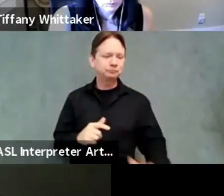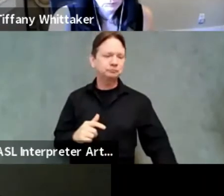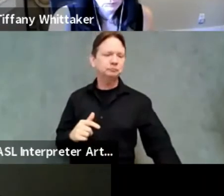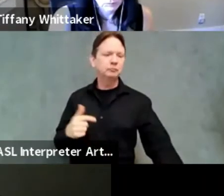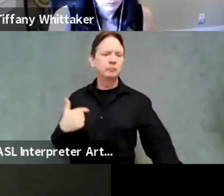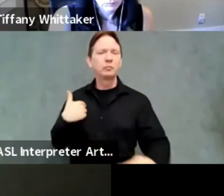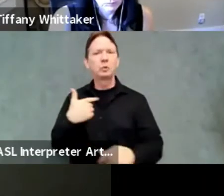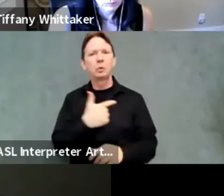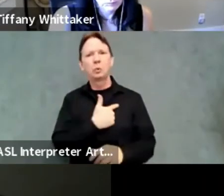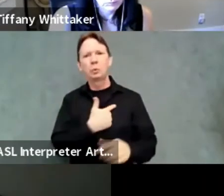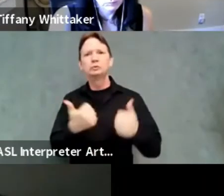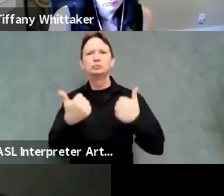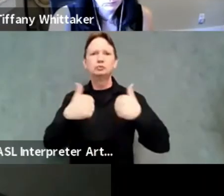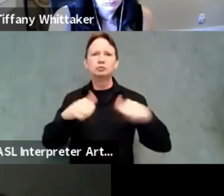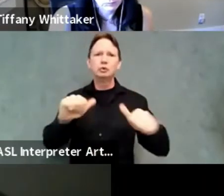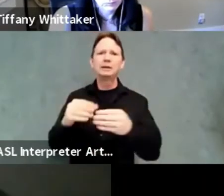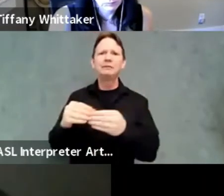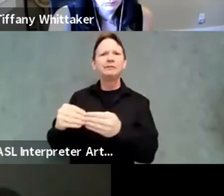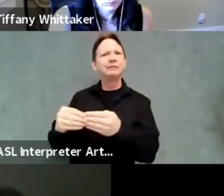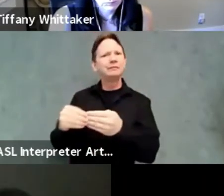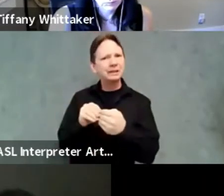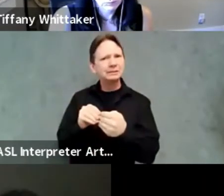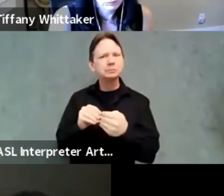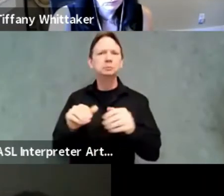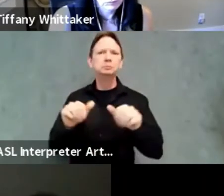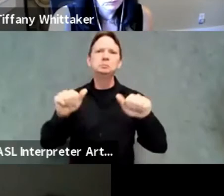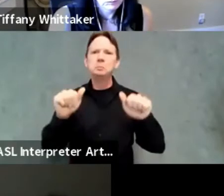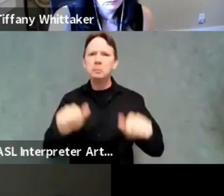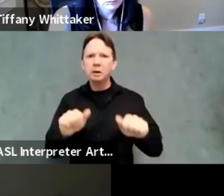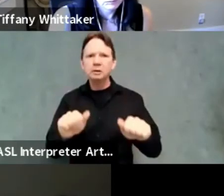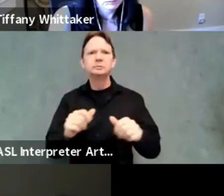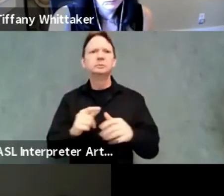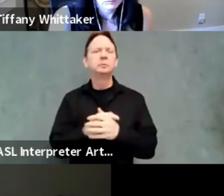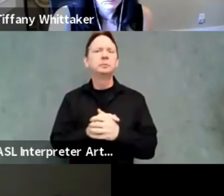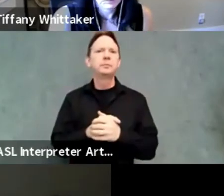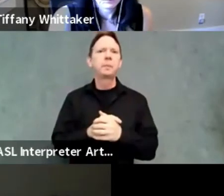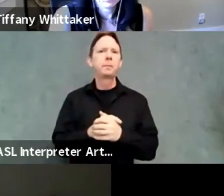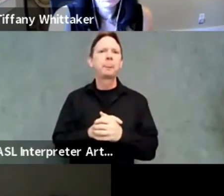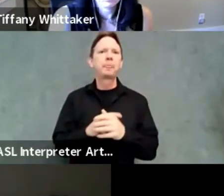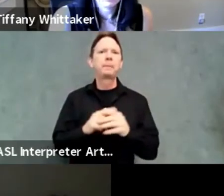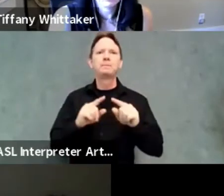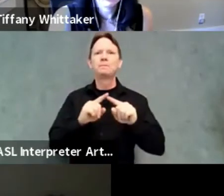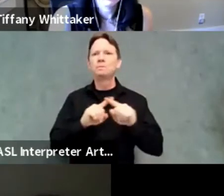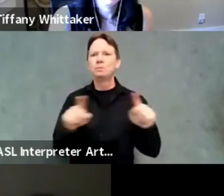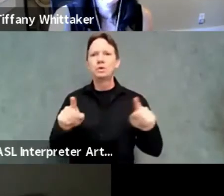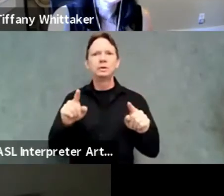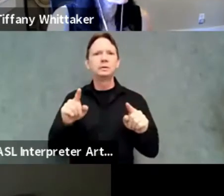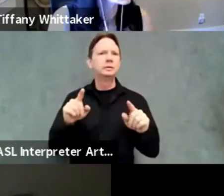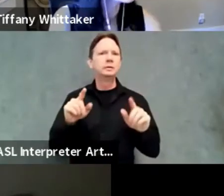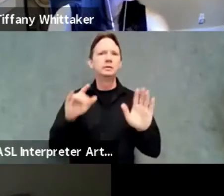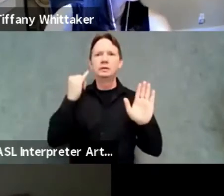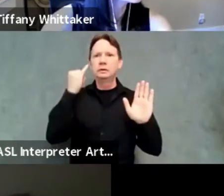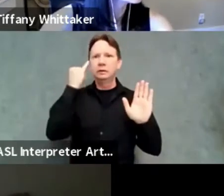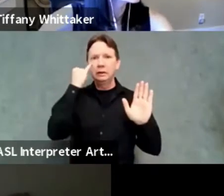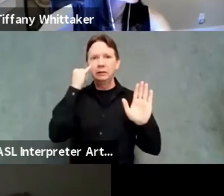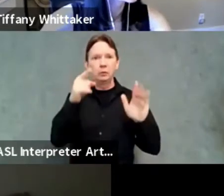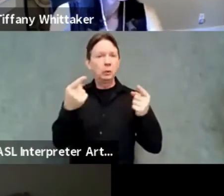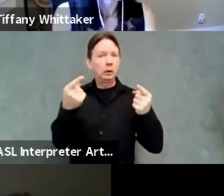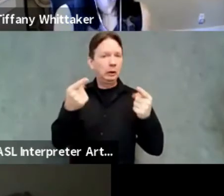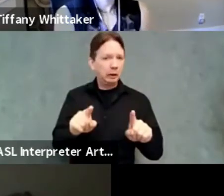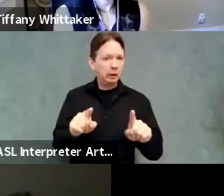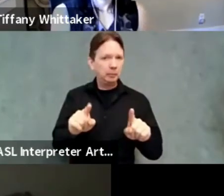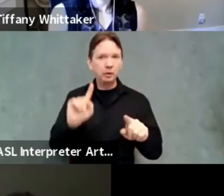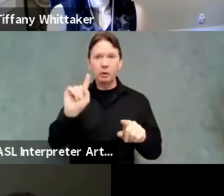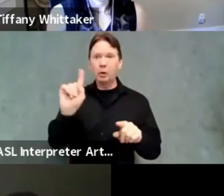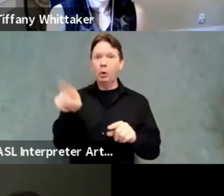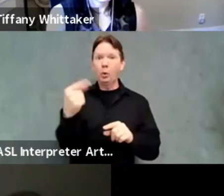out and you end up with no one in the election or the special election, whether it's only one candidate or none, yes, there are some options that I can talk to